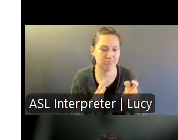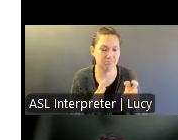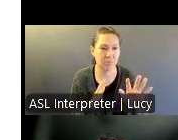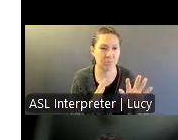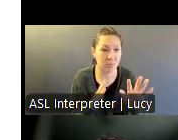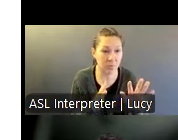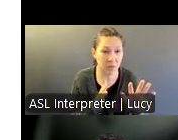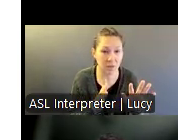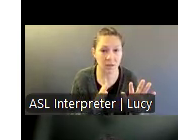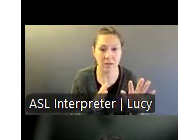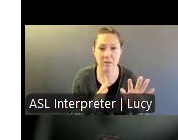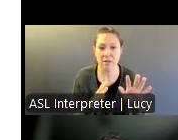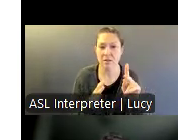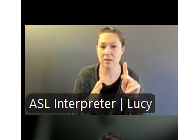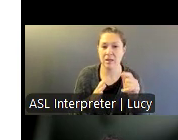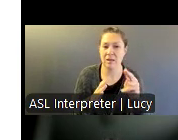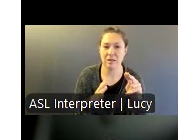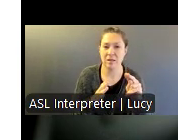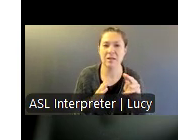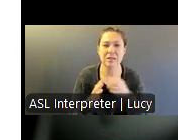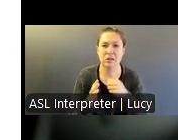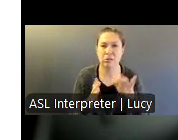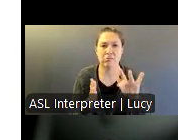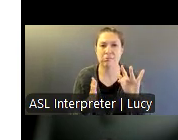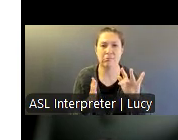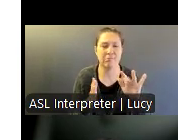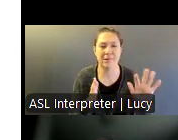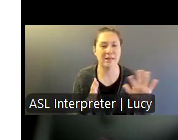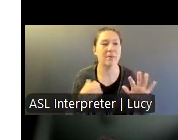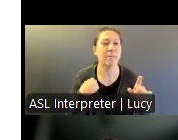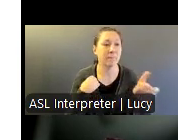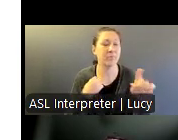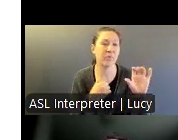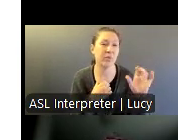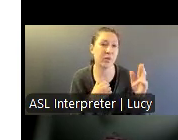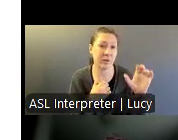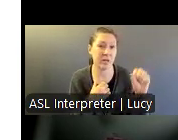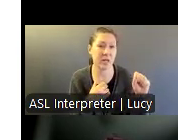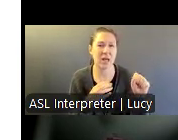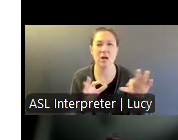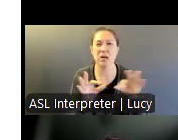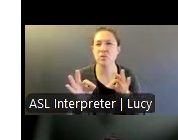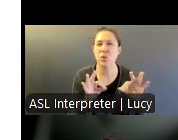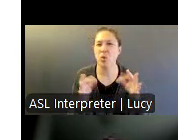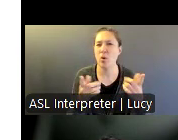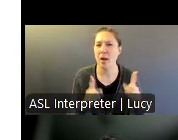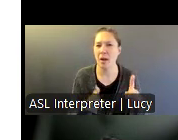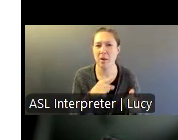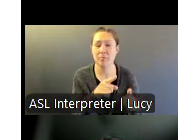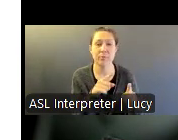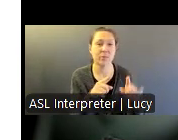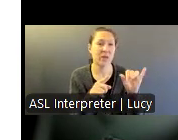Sorry, I moved too quickly. That's okay. So the Community Health Equity Survey was a survey that we